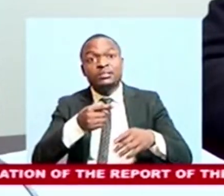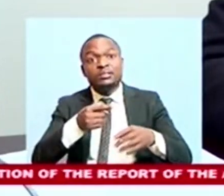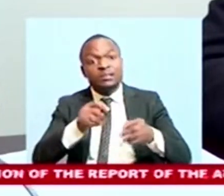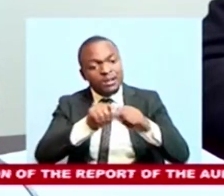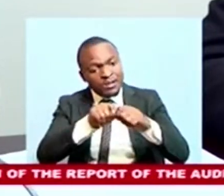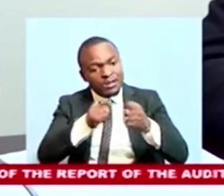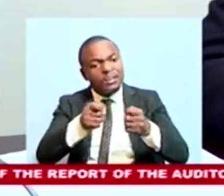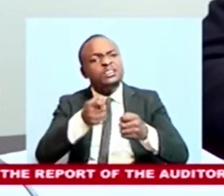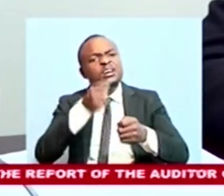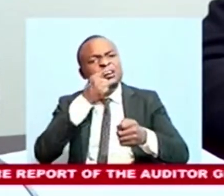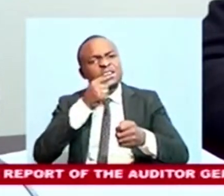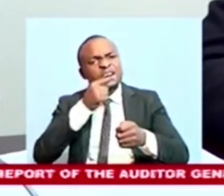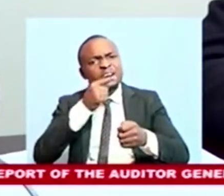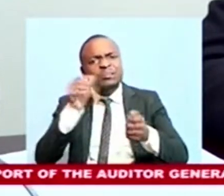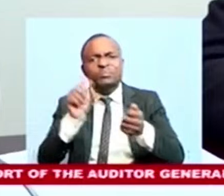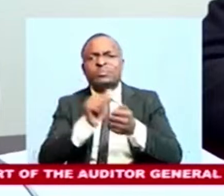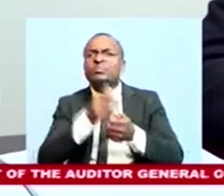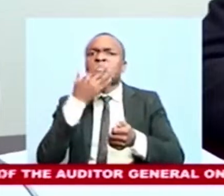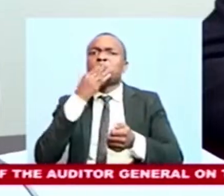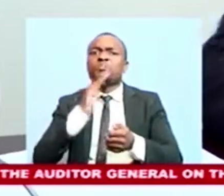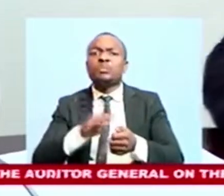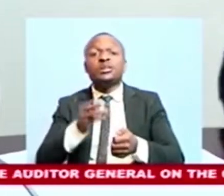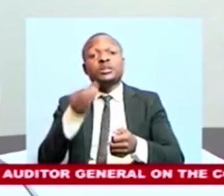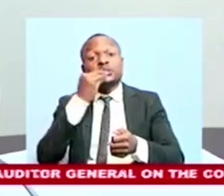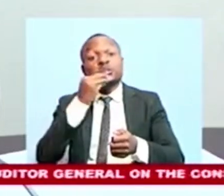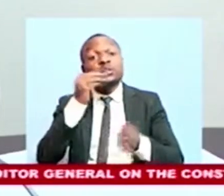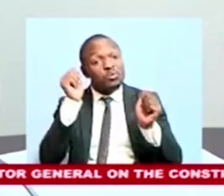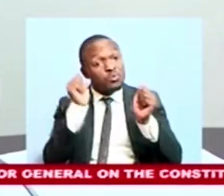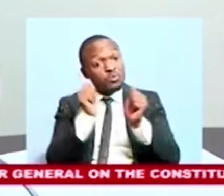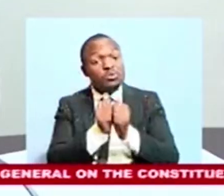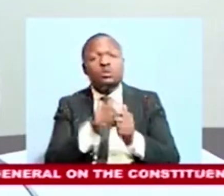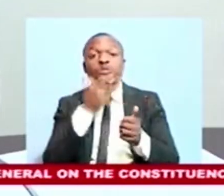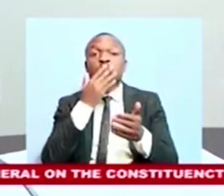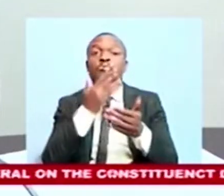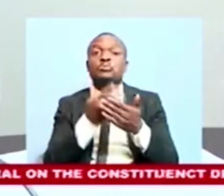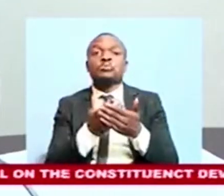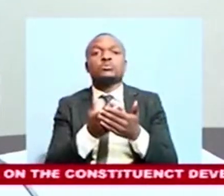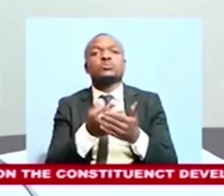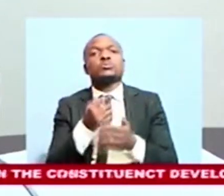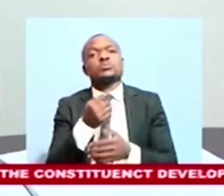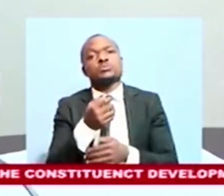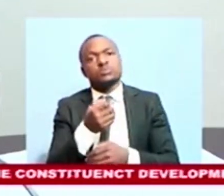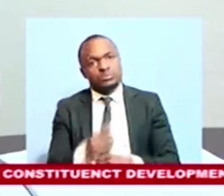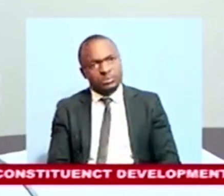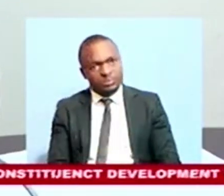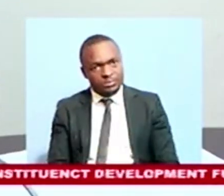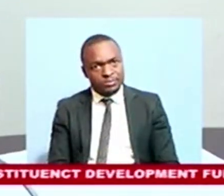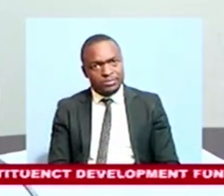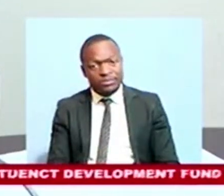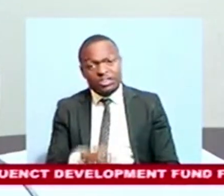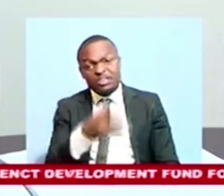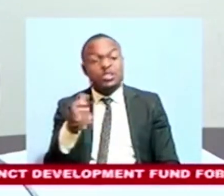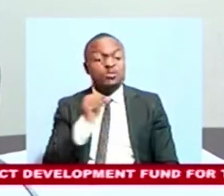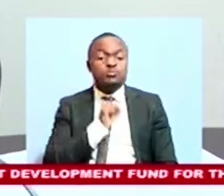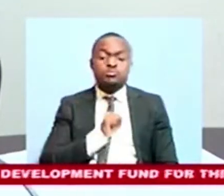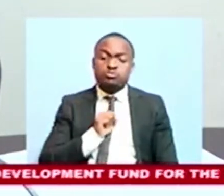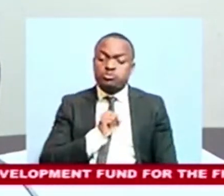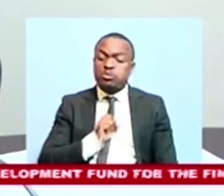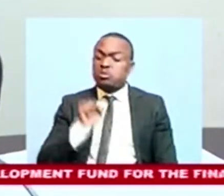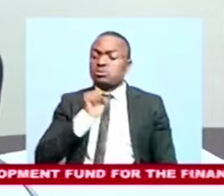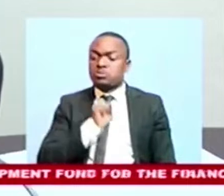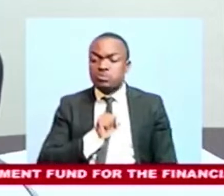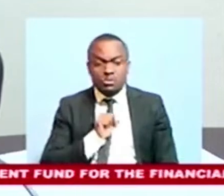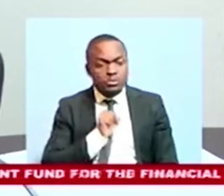eat with good ones. So a lot of them are apologies. I got an apology